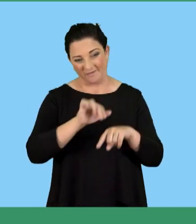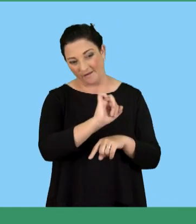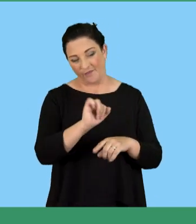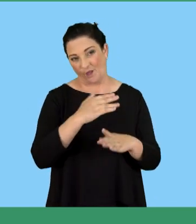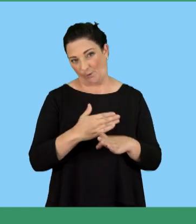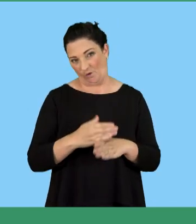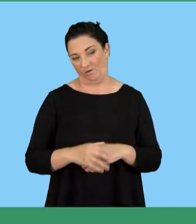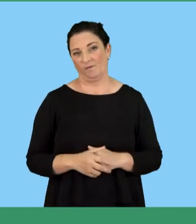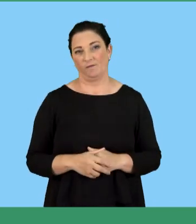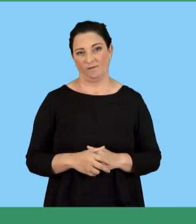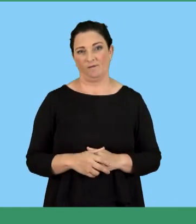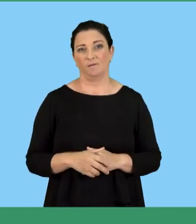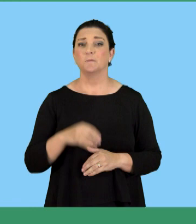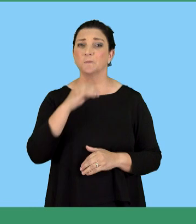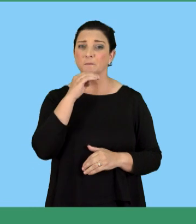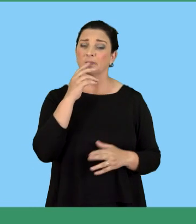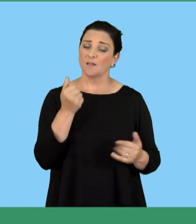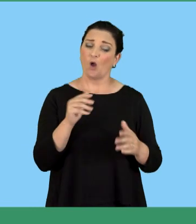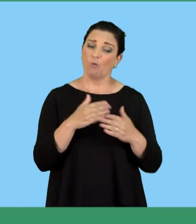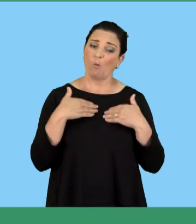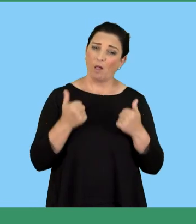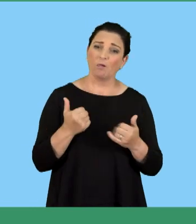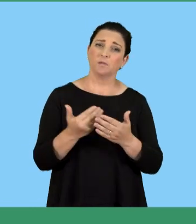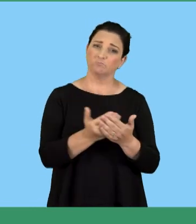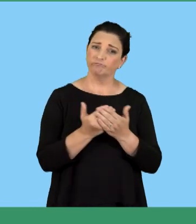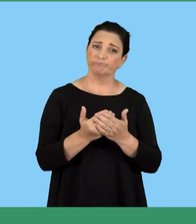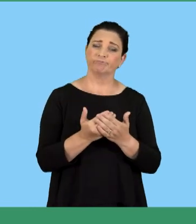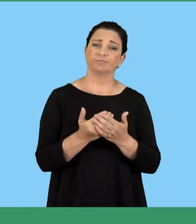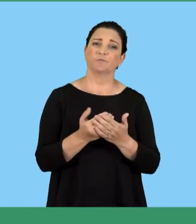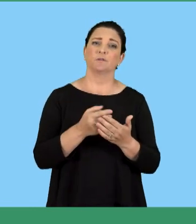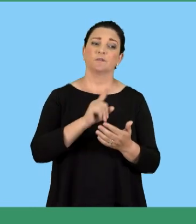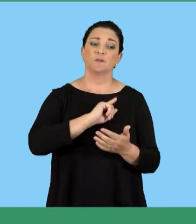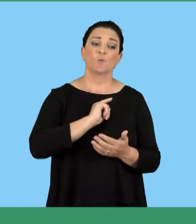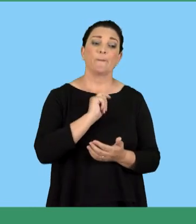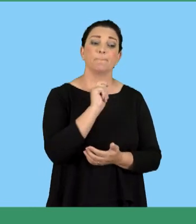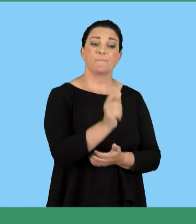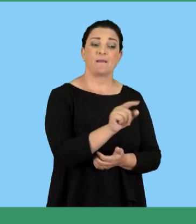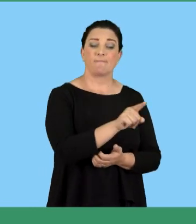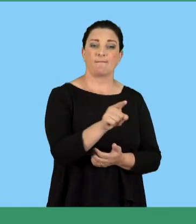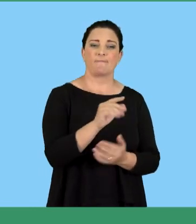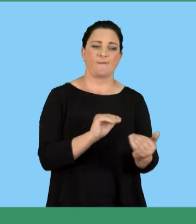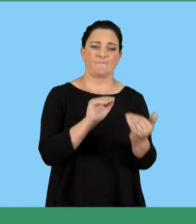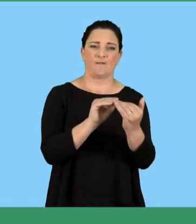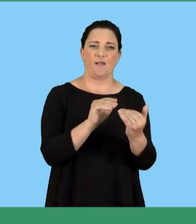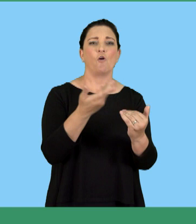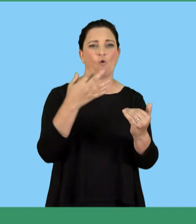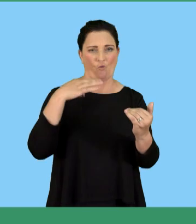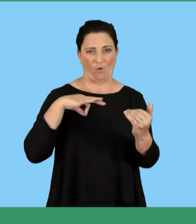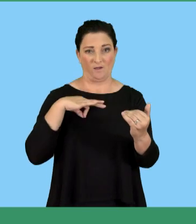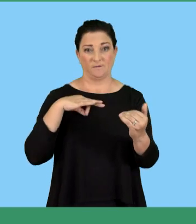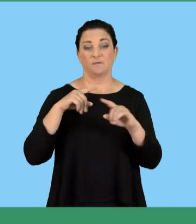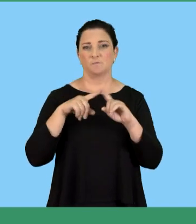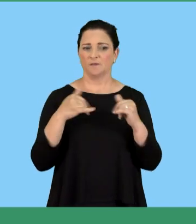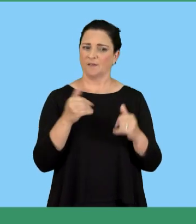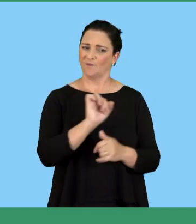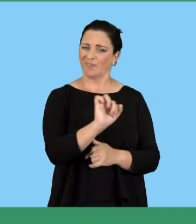this is one way to show that they care for the well-being of their employees, because they are paying them fair wages which are in line